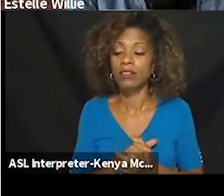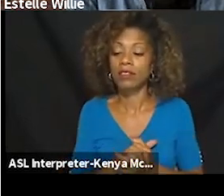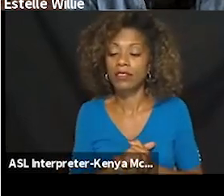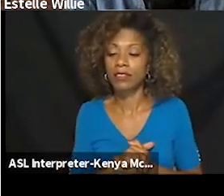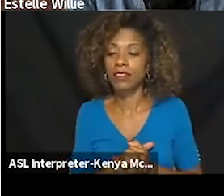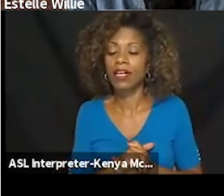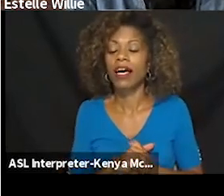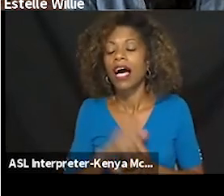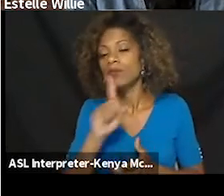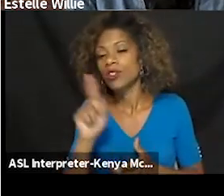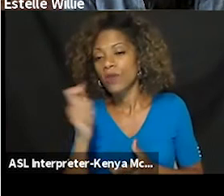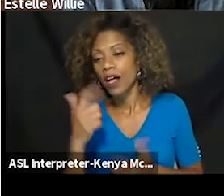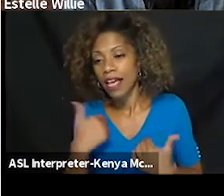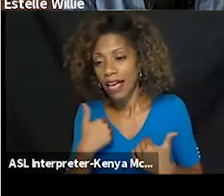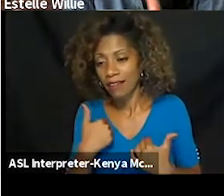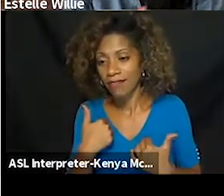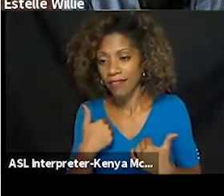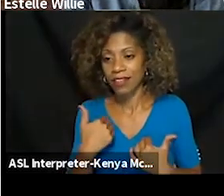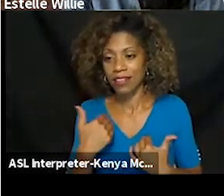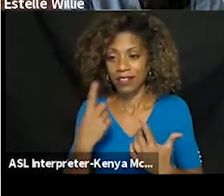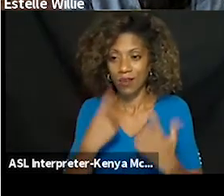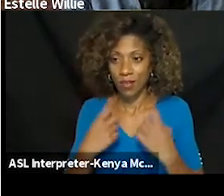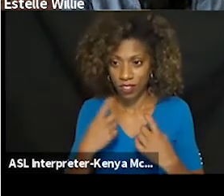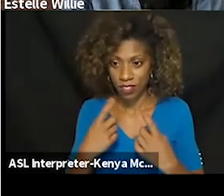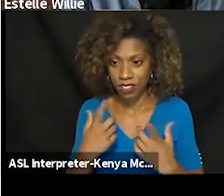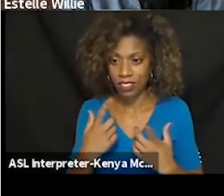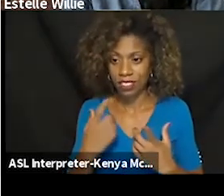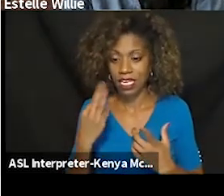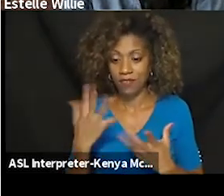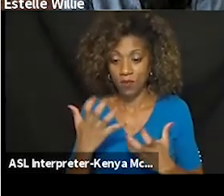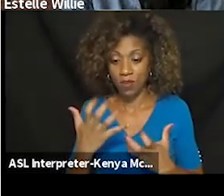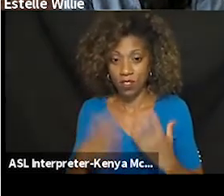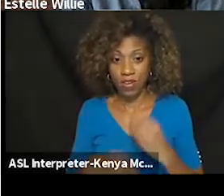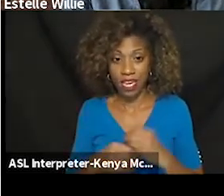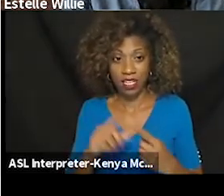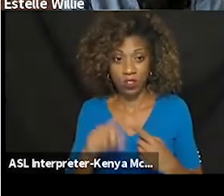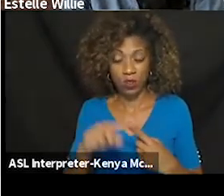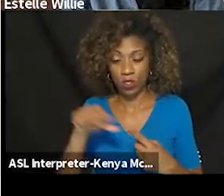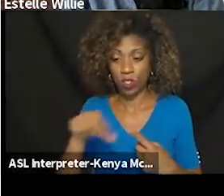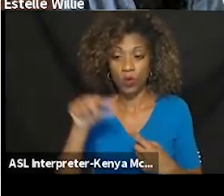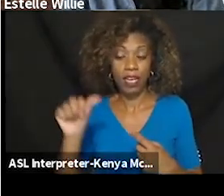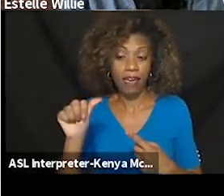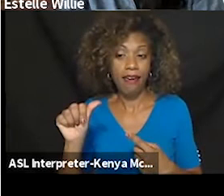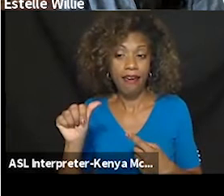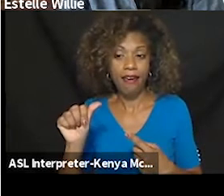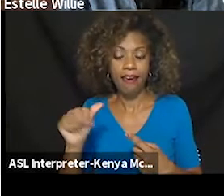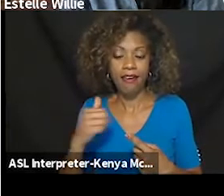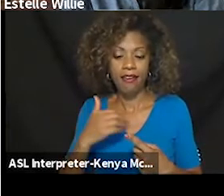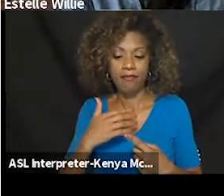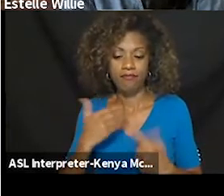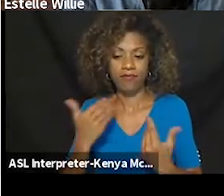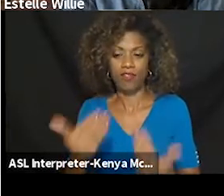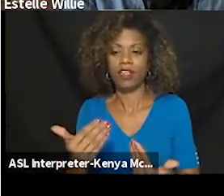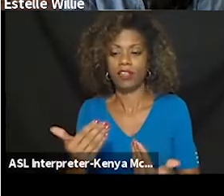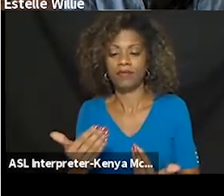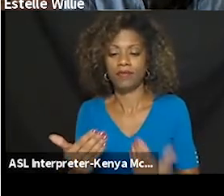some questions. So if you guys want to go to the Q&A piece here, but really quickly before we get